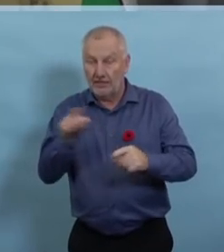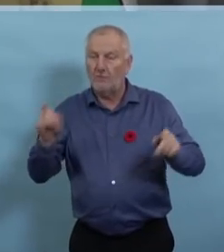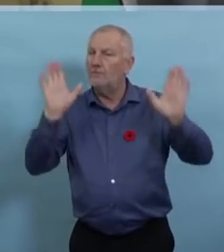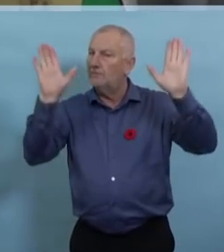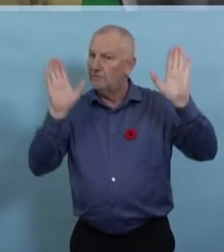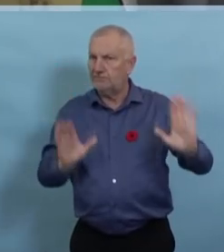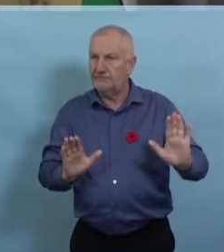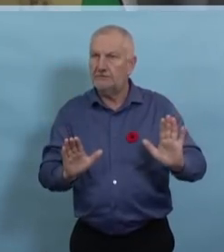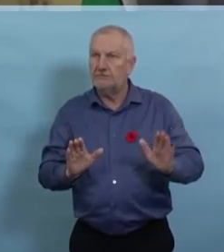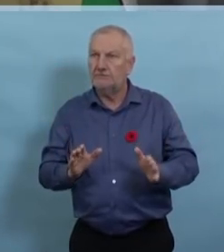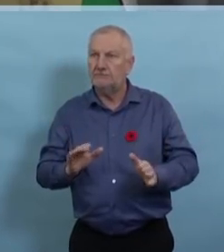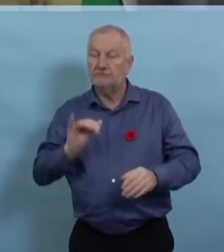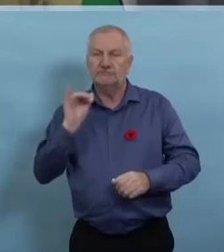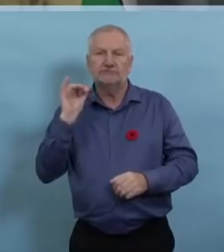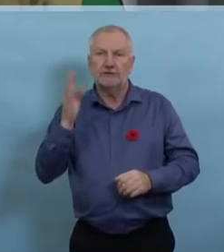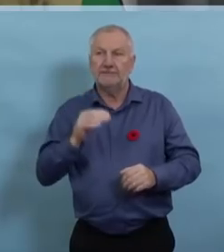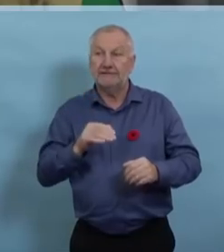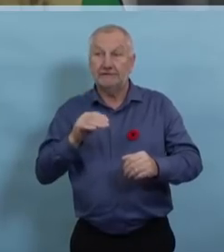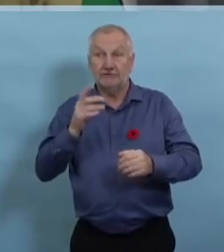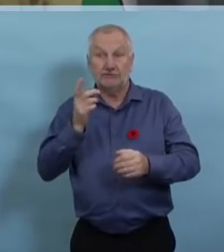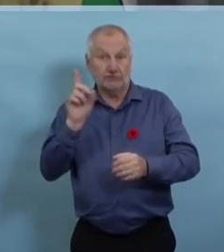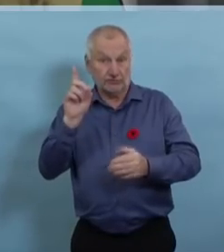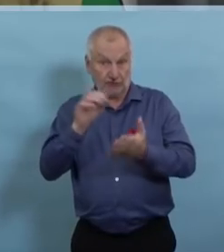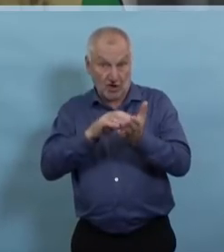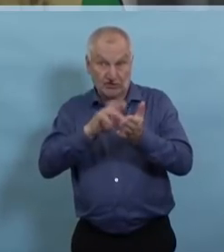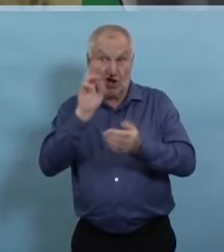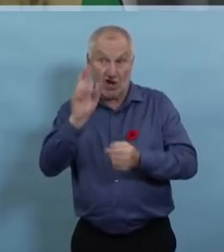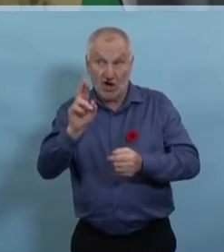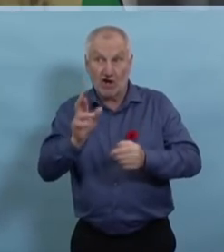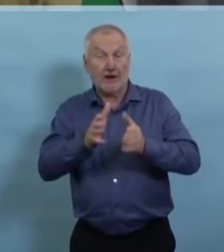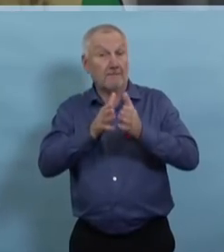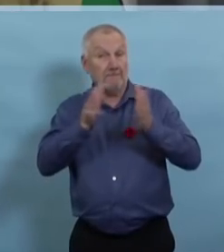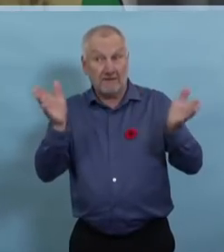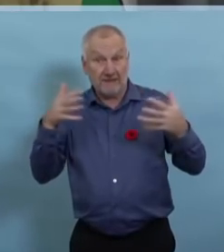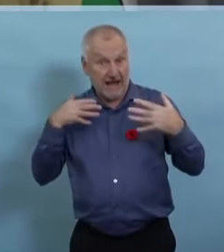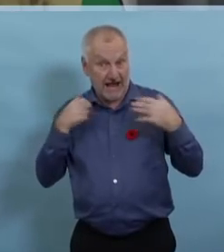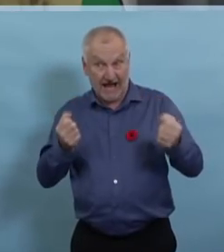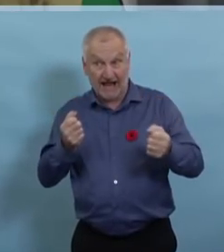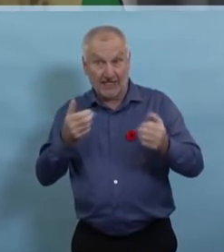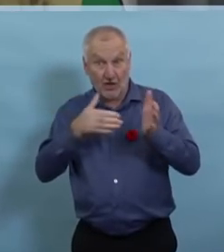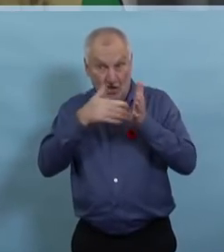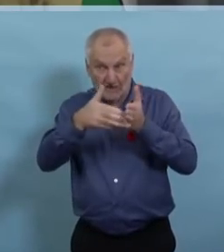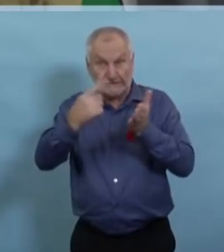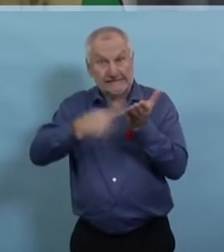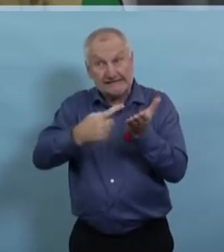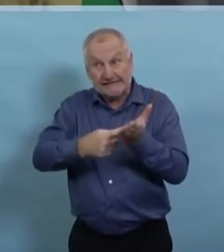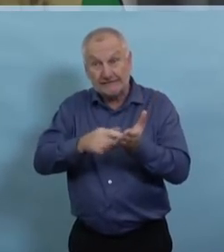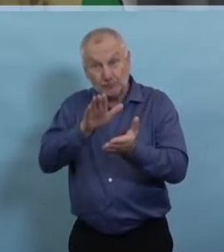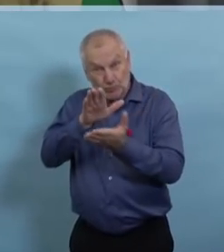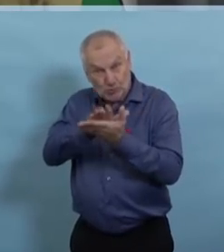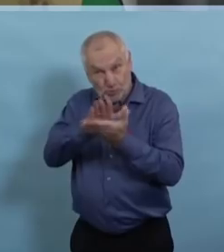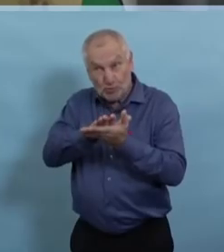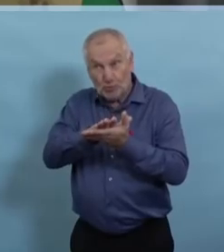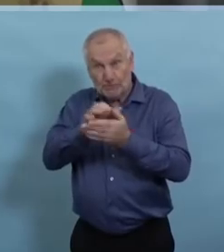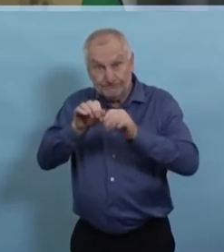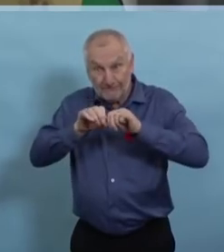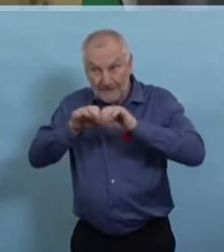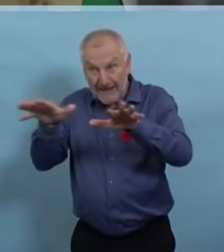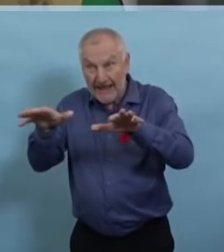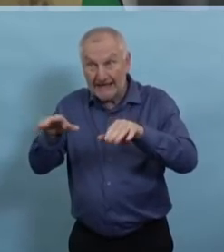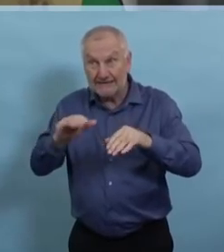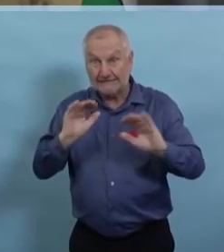Public Health when he states often that the transmission rates in school compared to society